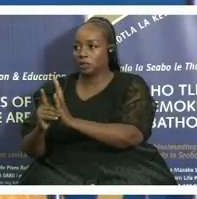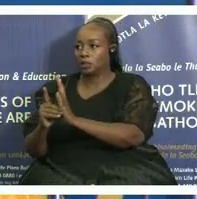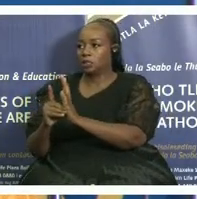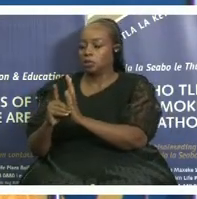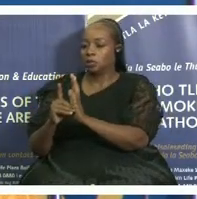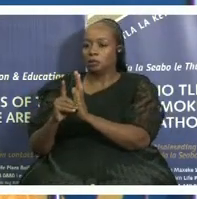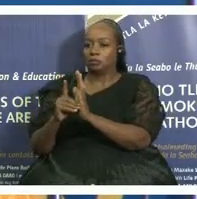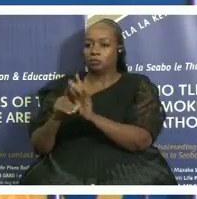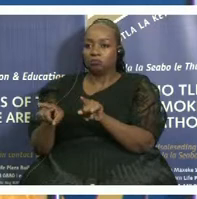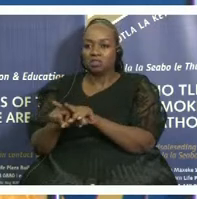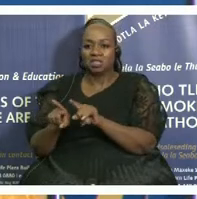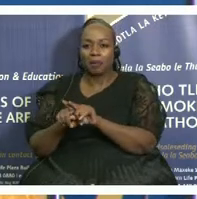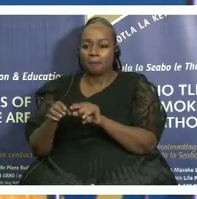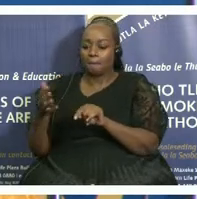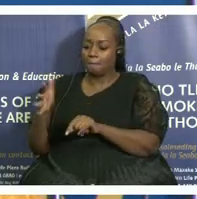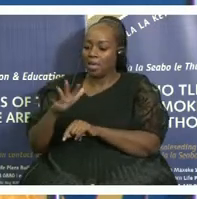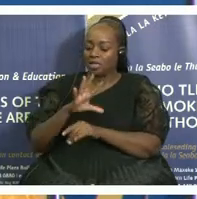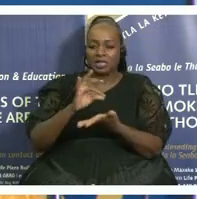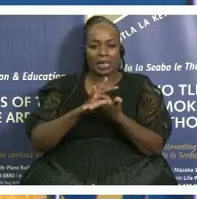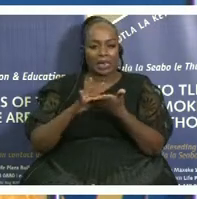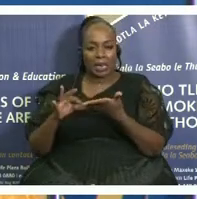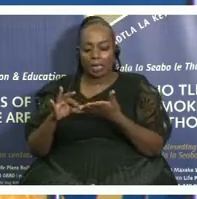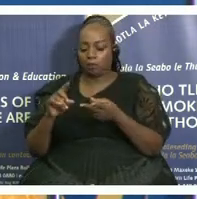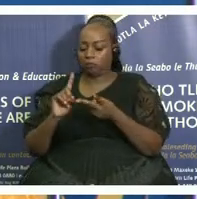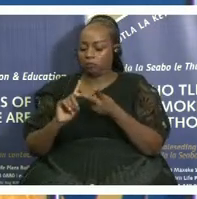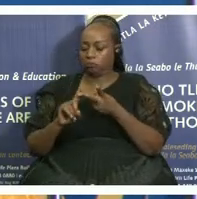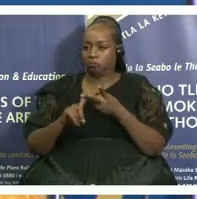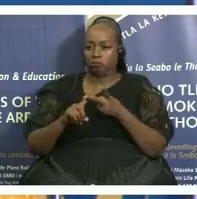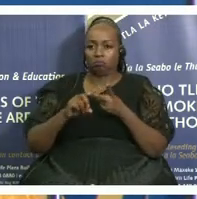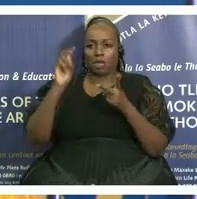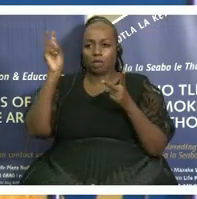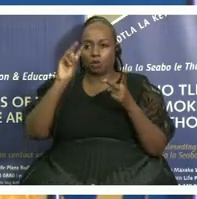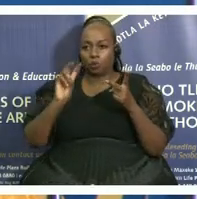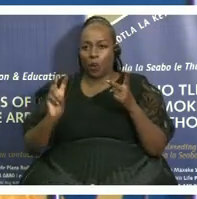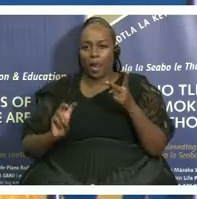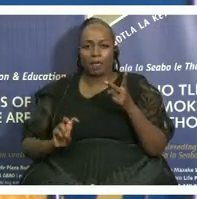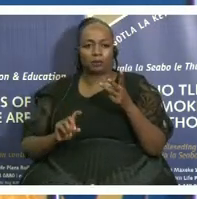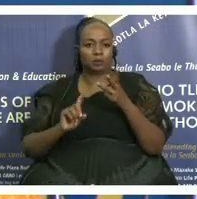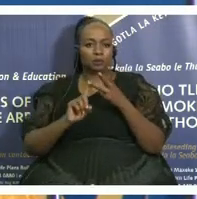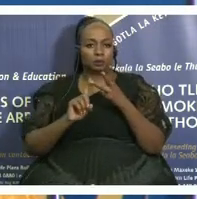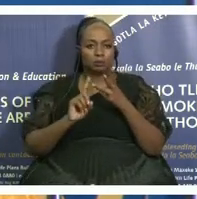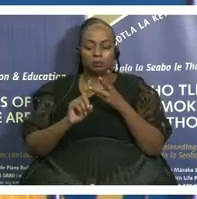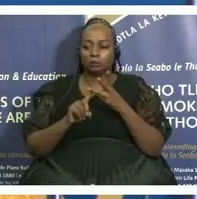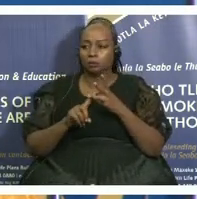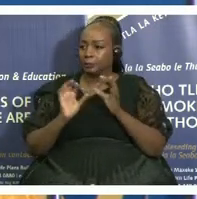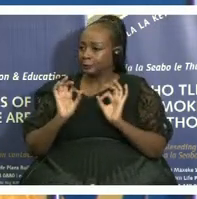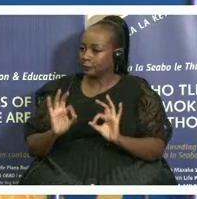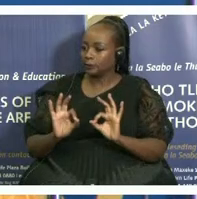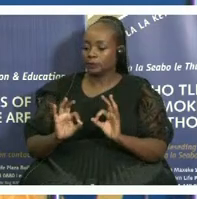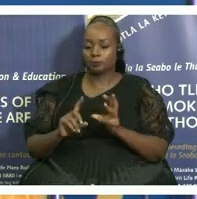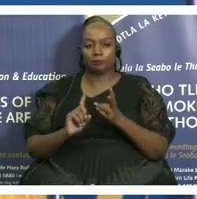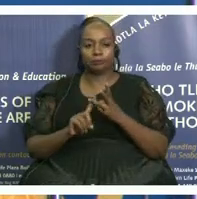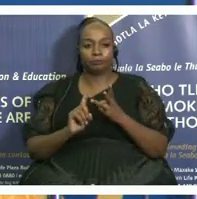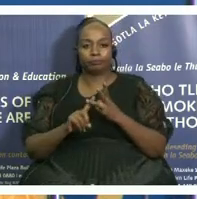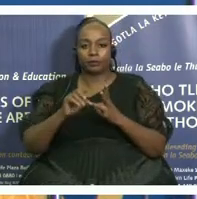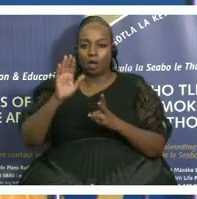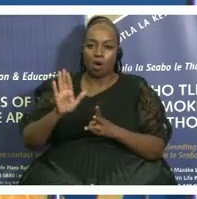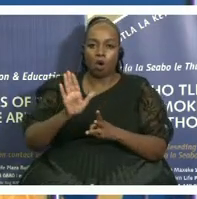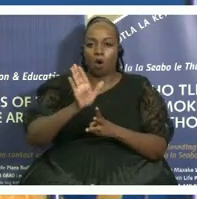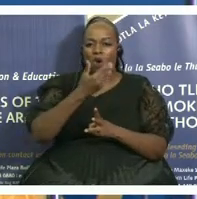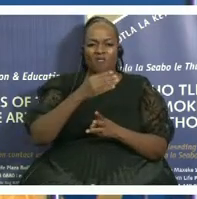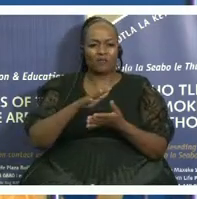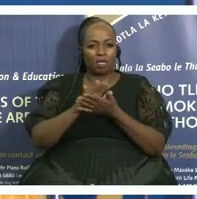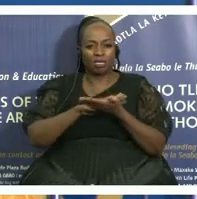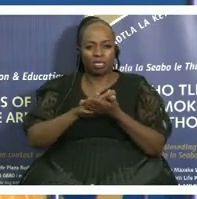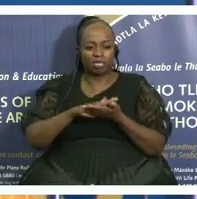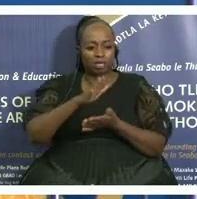supply, proper and decent sanitation services, regular refuse removal, decent roads, as